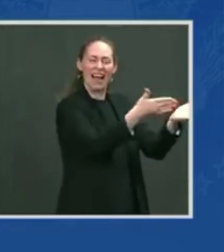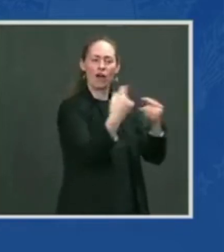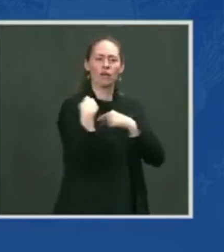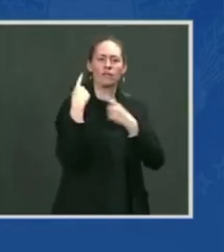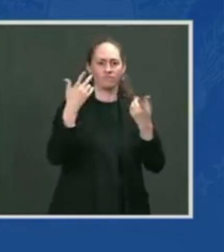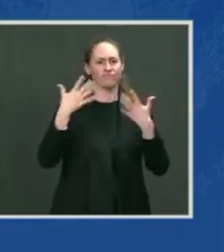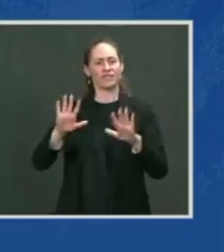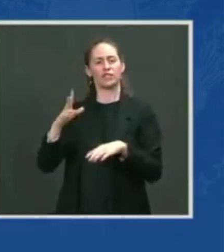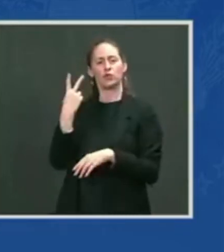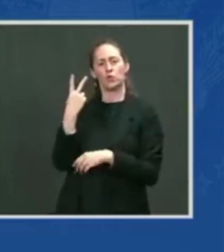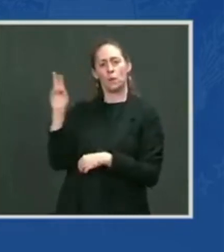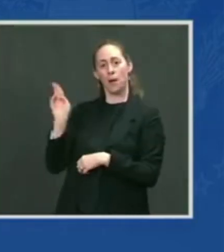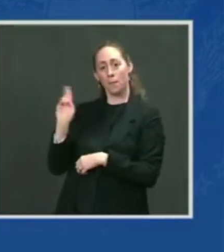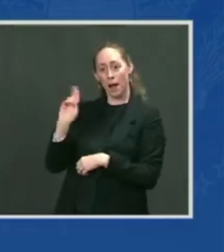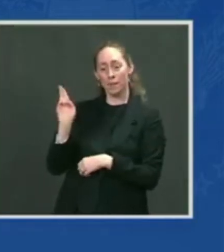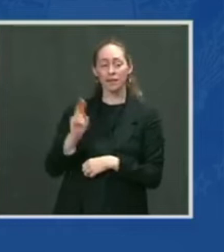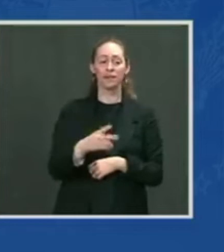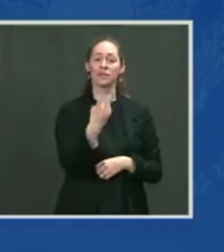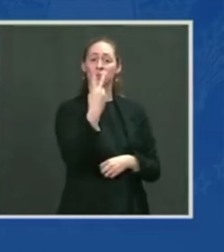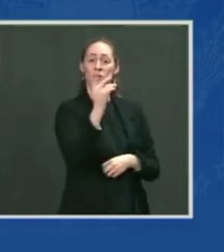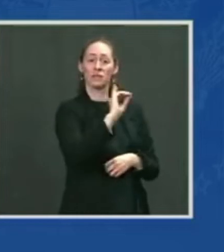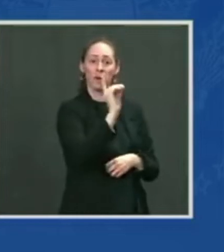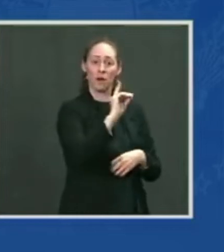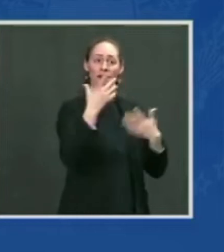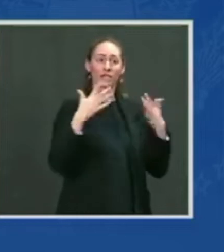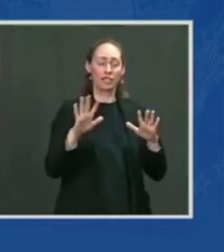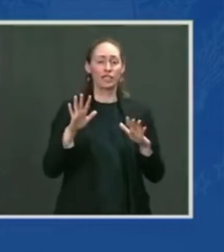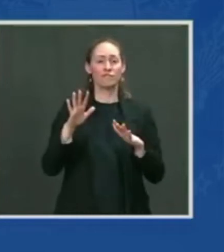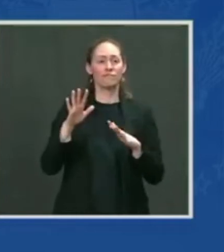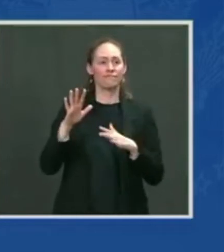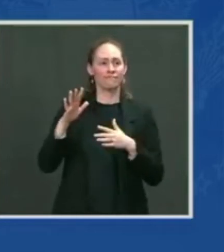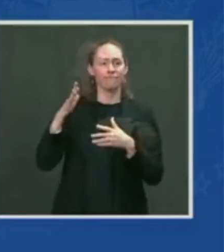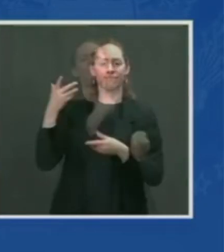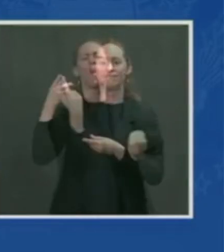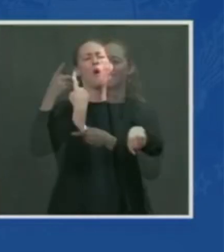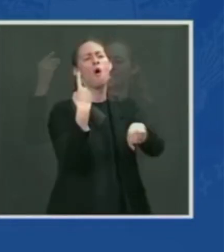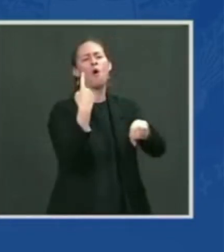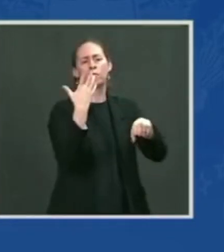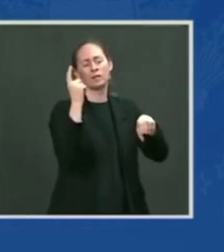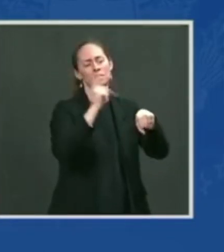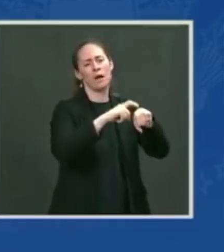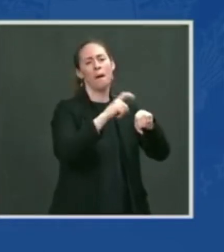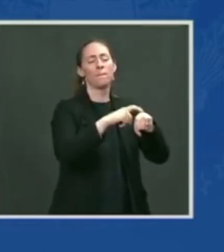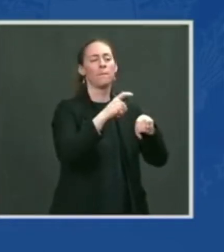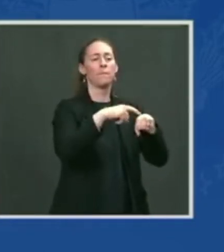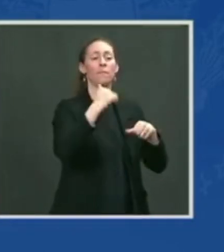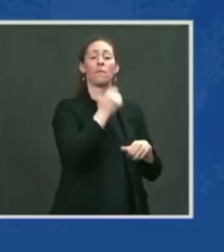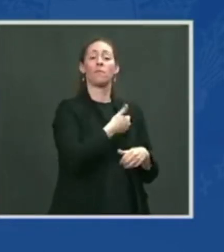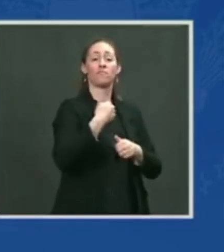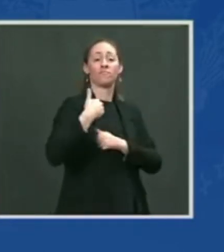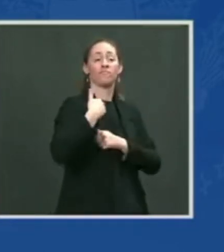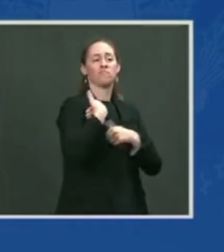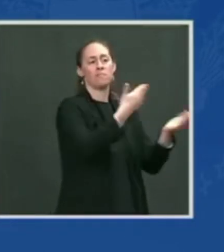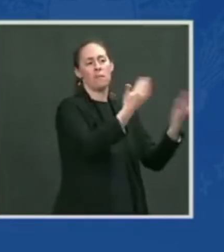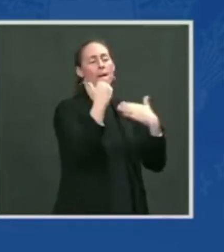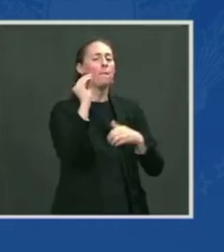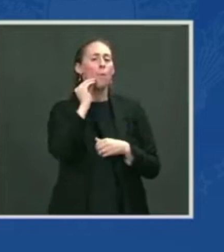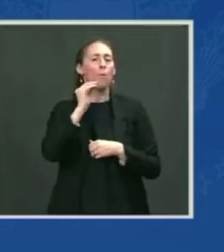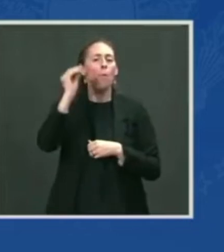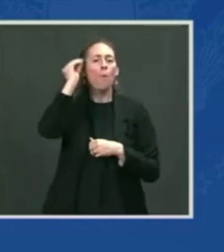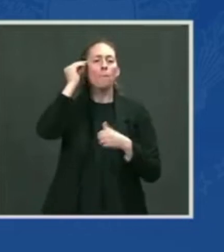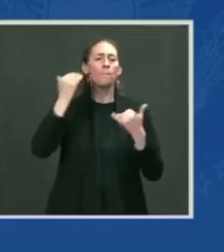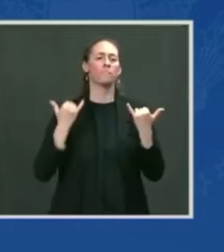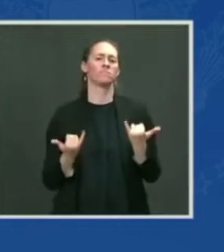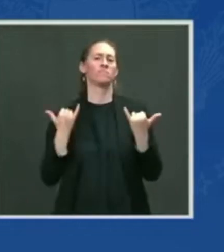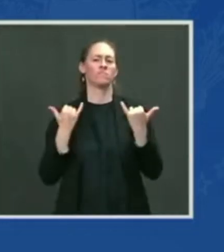Democrats. I will not pass this responsibility on to a fifth. When I came to office,